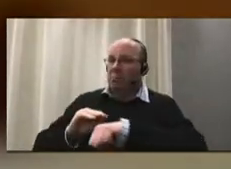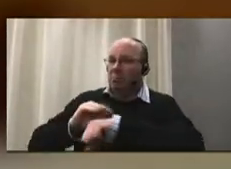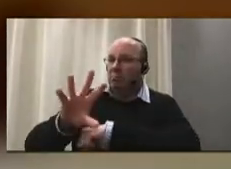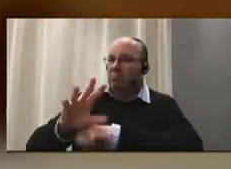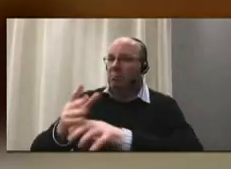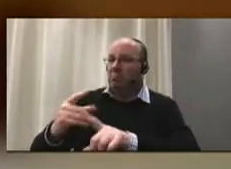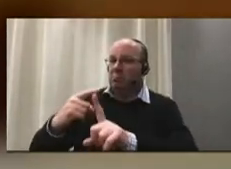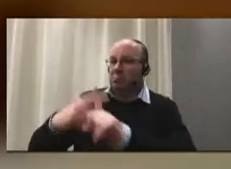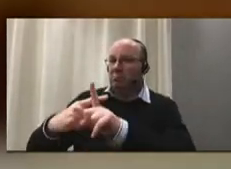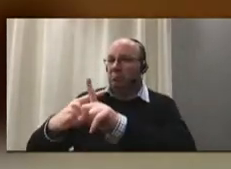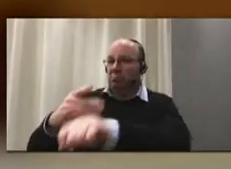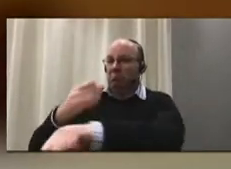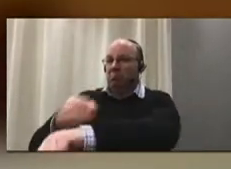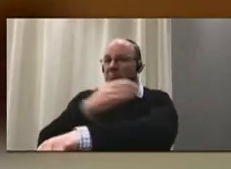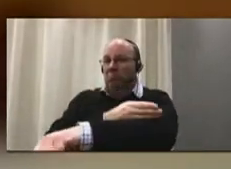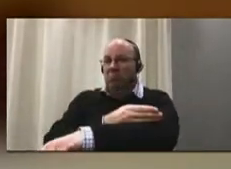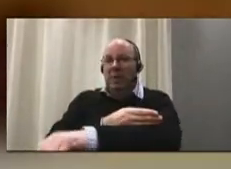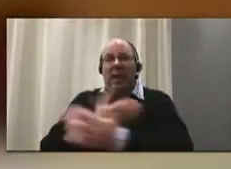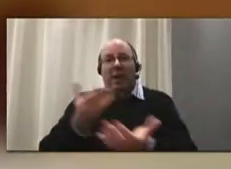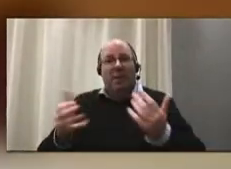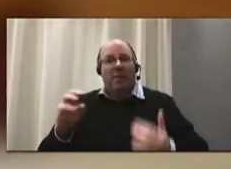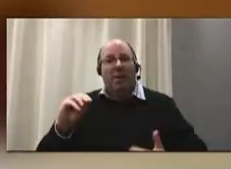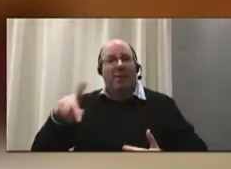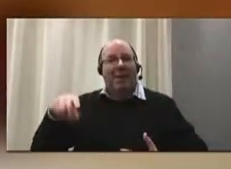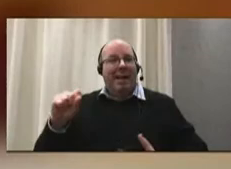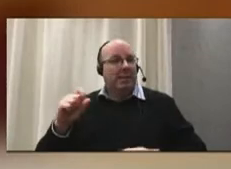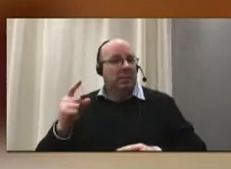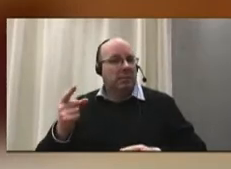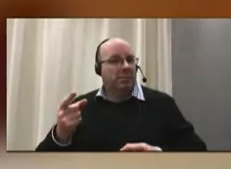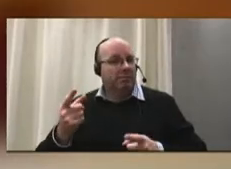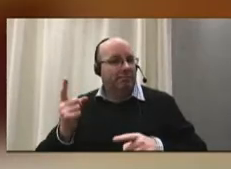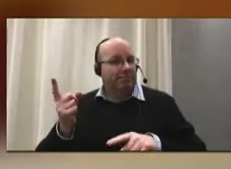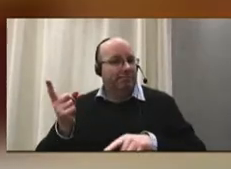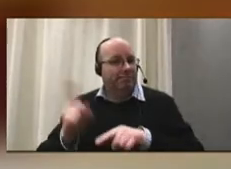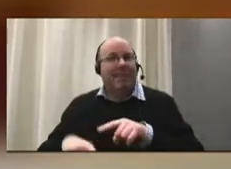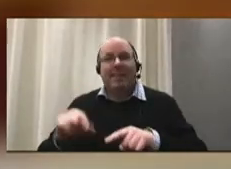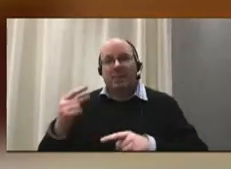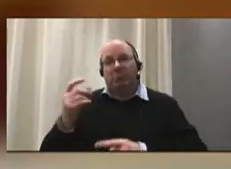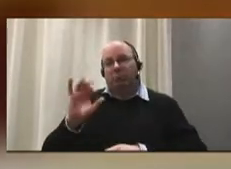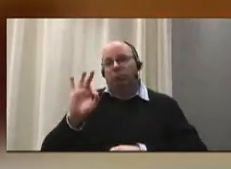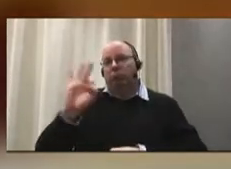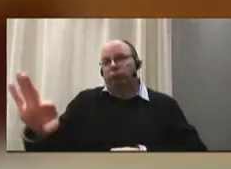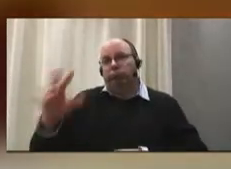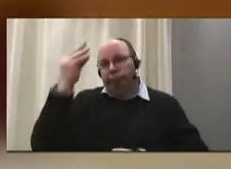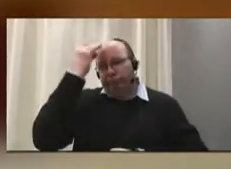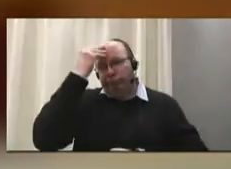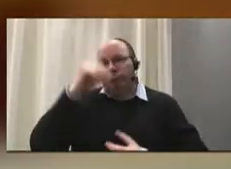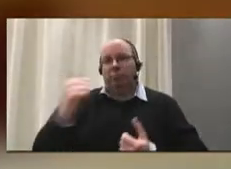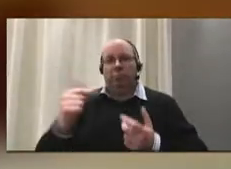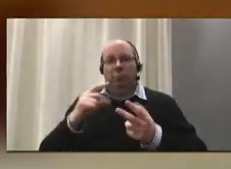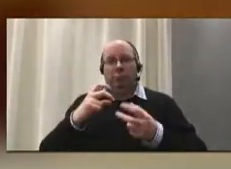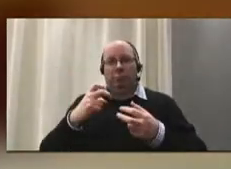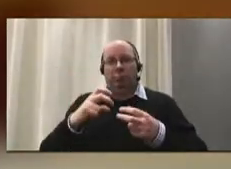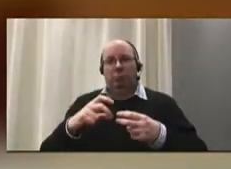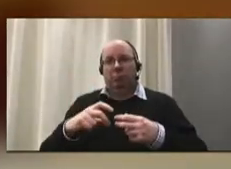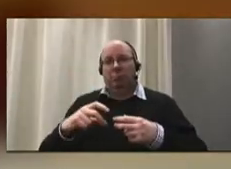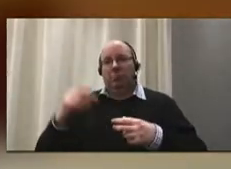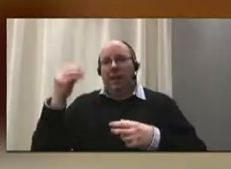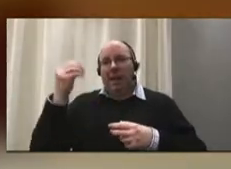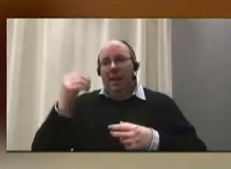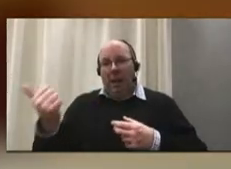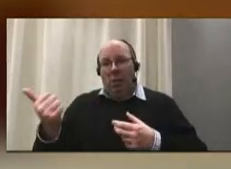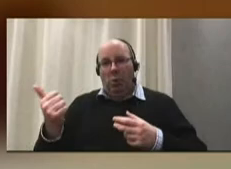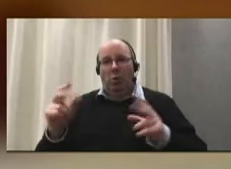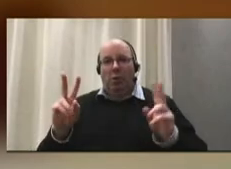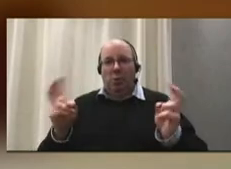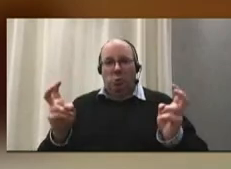can't. The other big issue, so that's something for you to consider. The other big issue, and it's not a new thing, the other